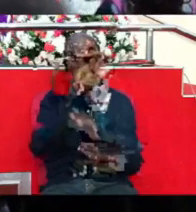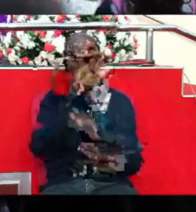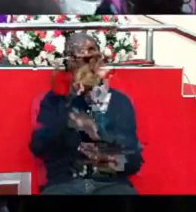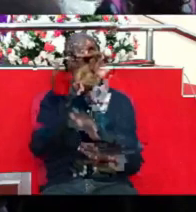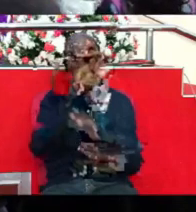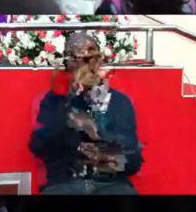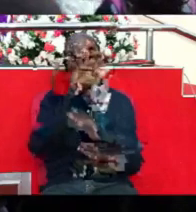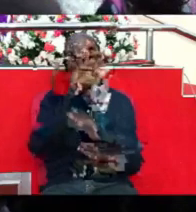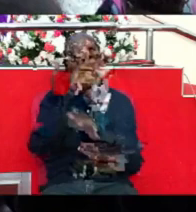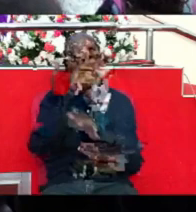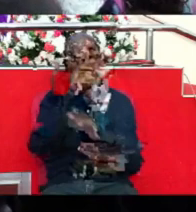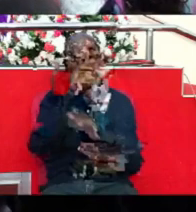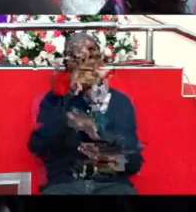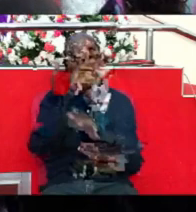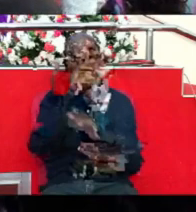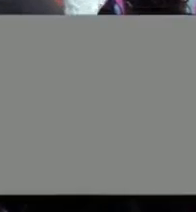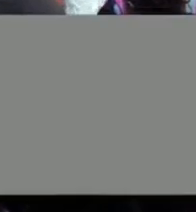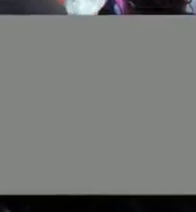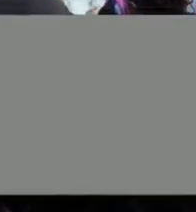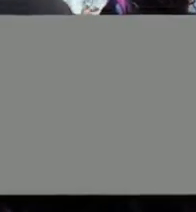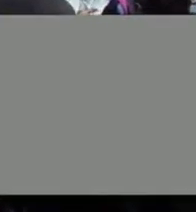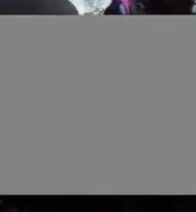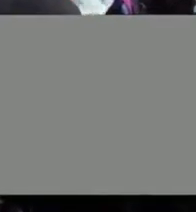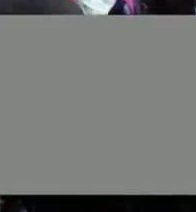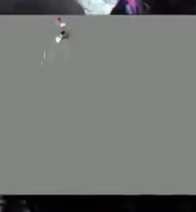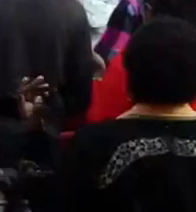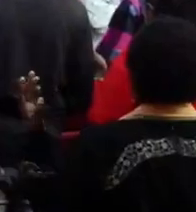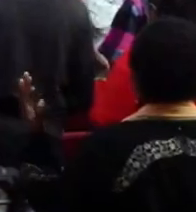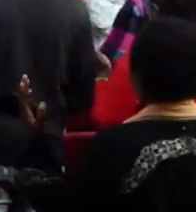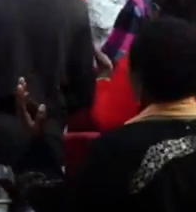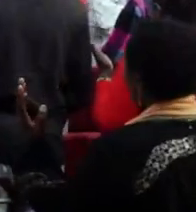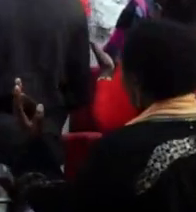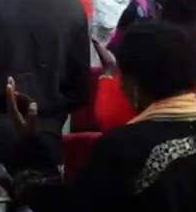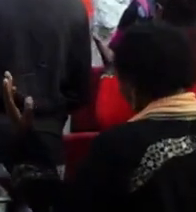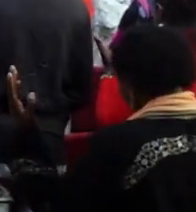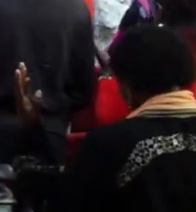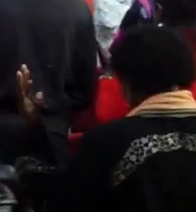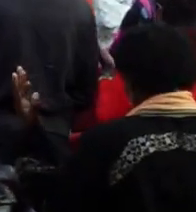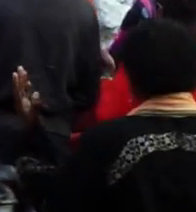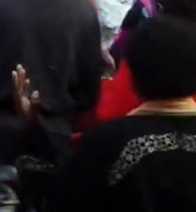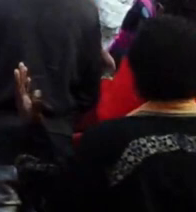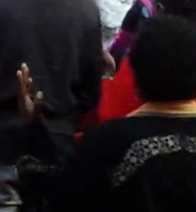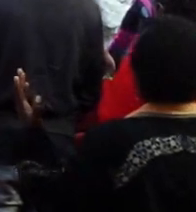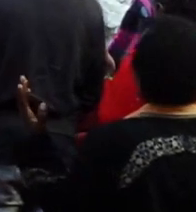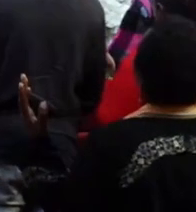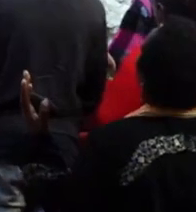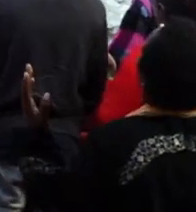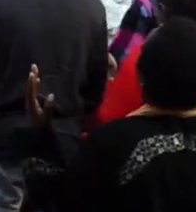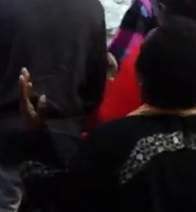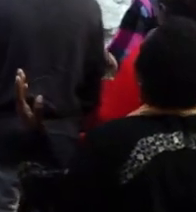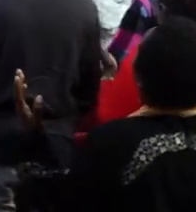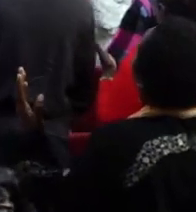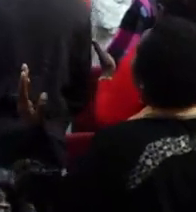ni Mungu na mponyaji wetu, that you will touch them on account of their faith, kwamba Bwana Mungu utawaguza kwa sababu ya imani yao, and by faith they shall be healed, na